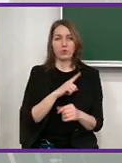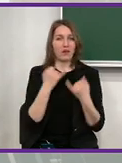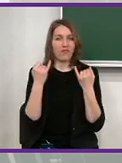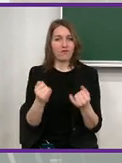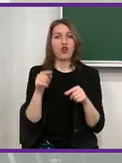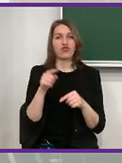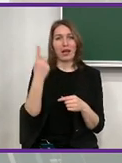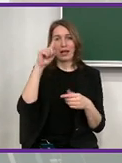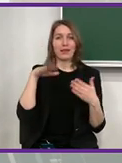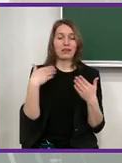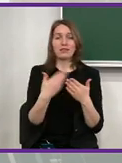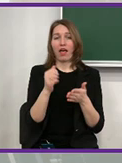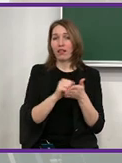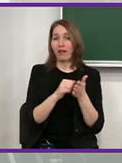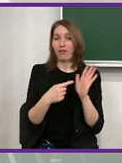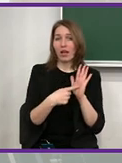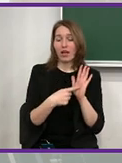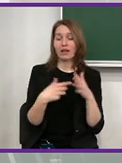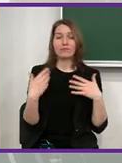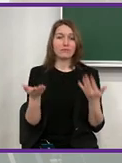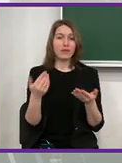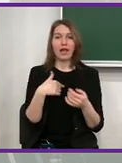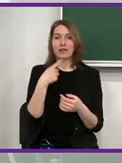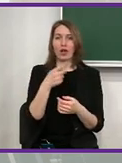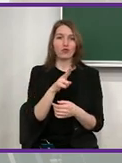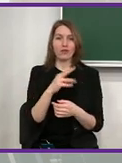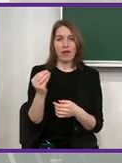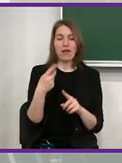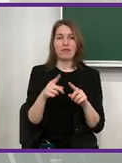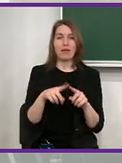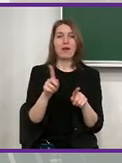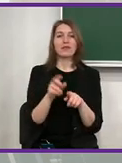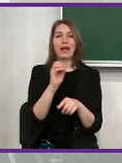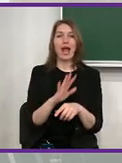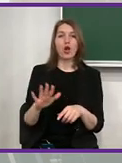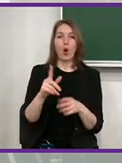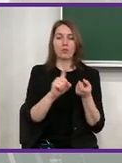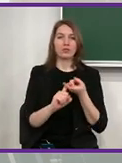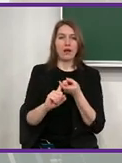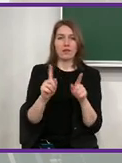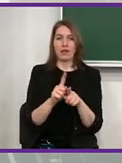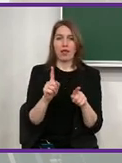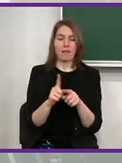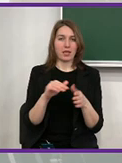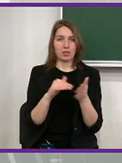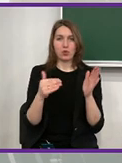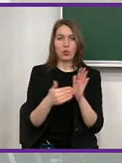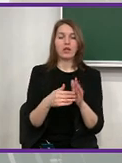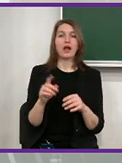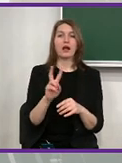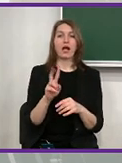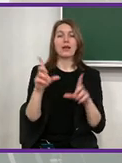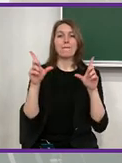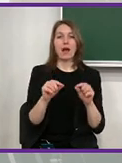But does it mean that we have to pay less attention to this initiative? Probably not. Because in the EU,